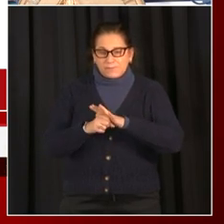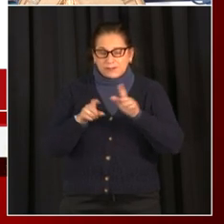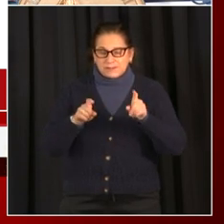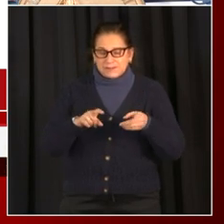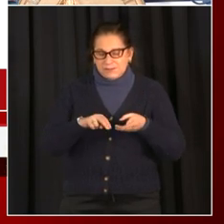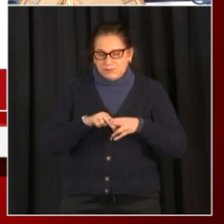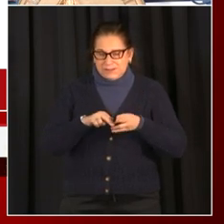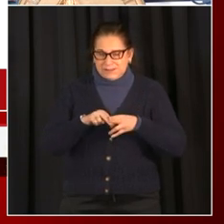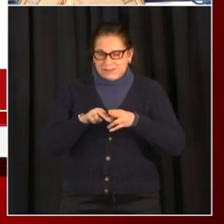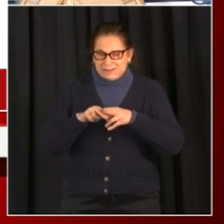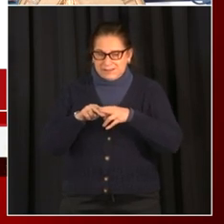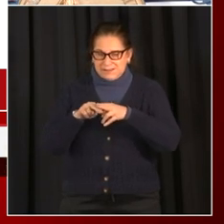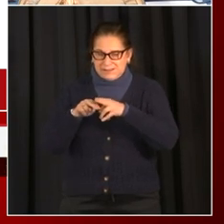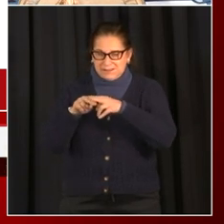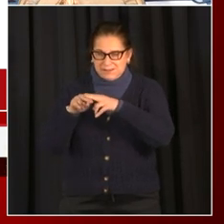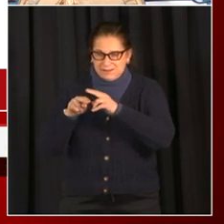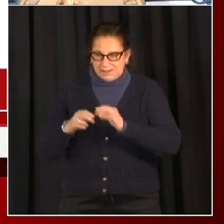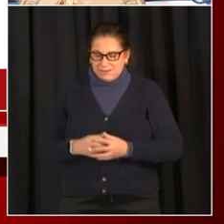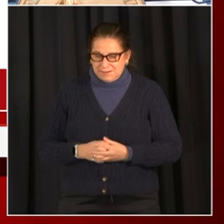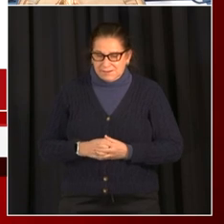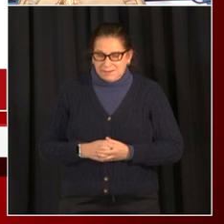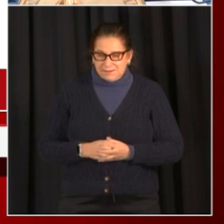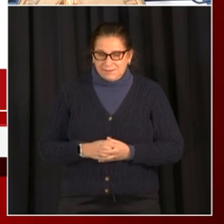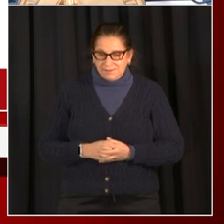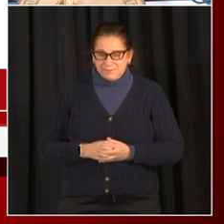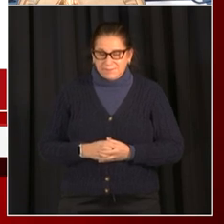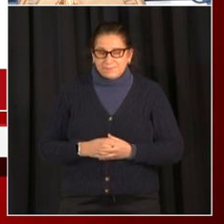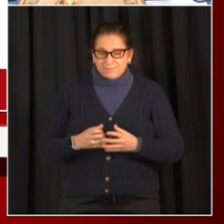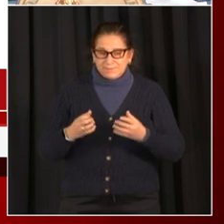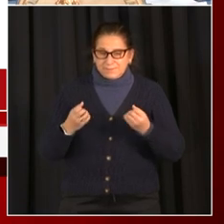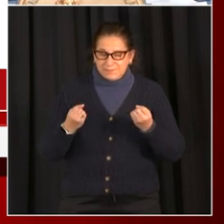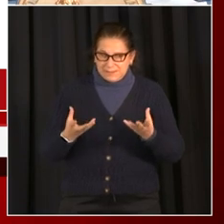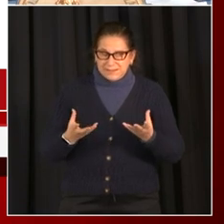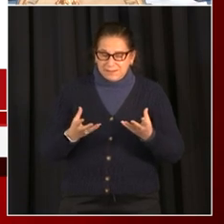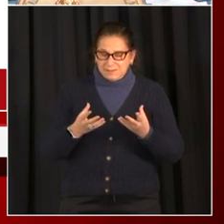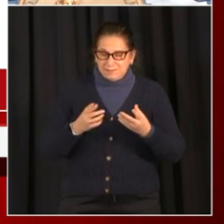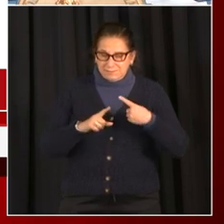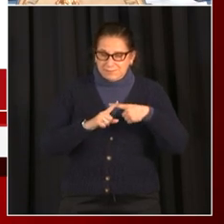dedicated by serving people with COVID,